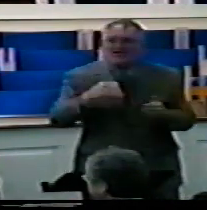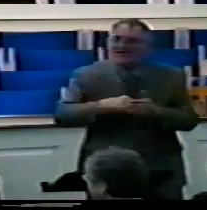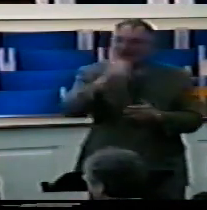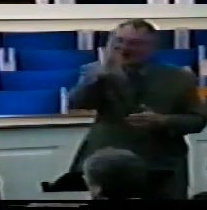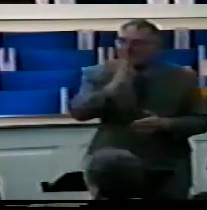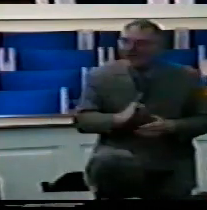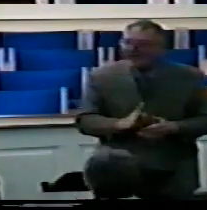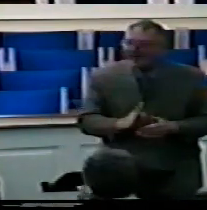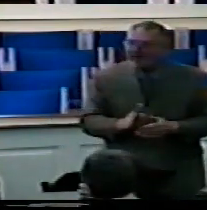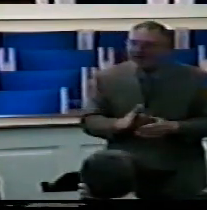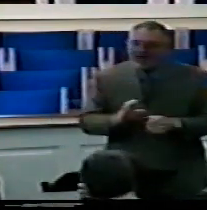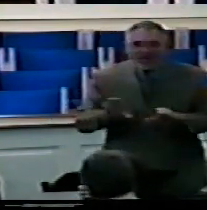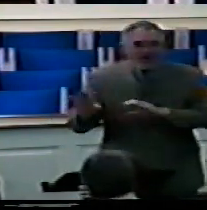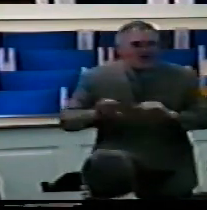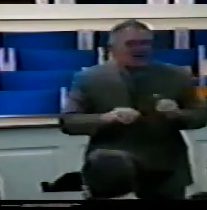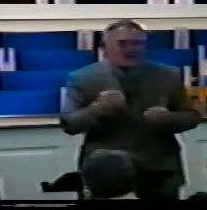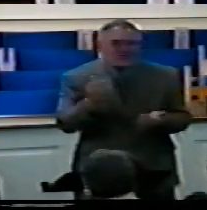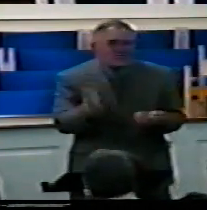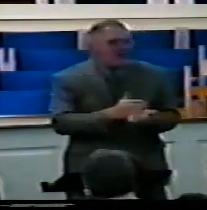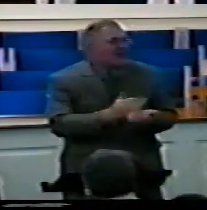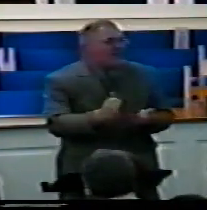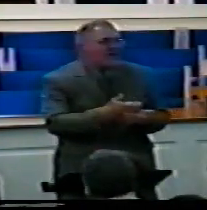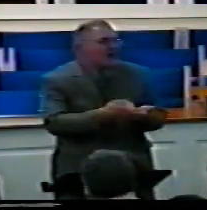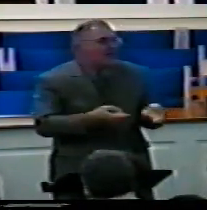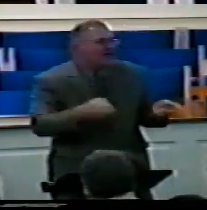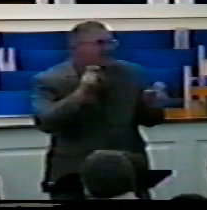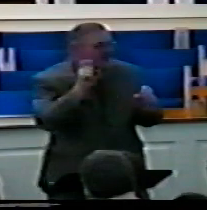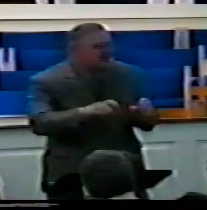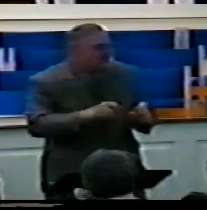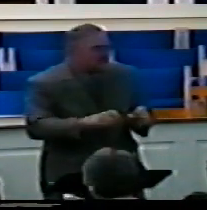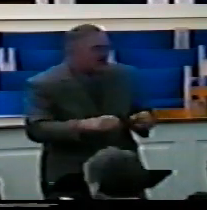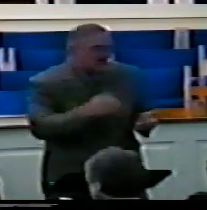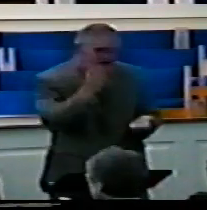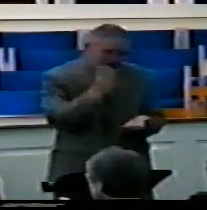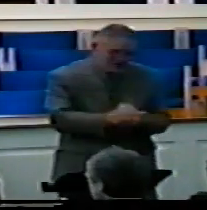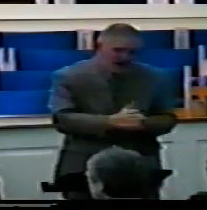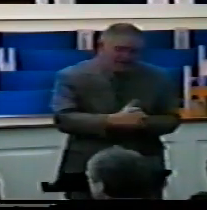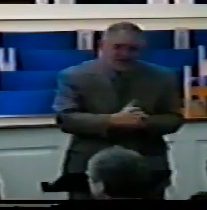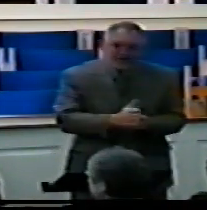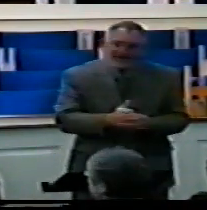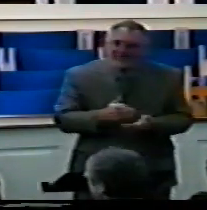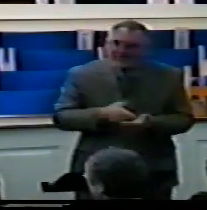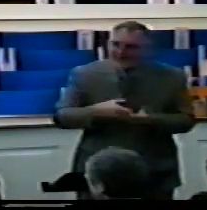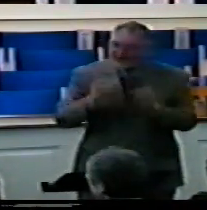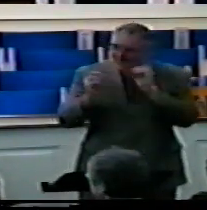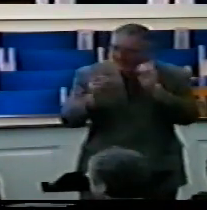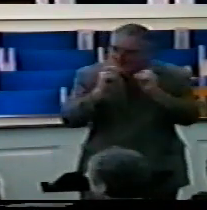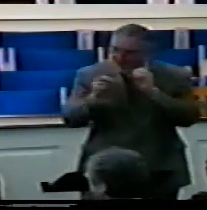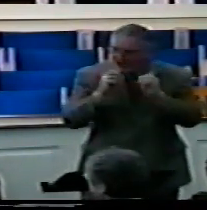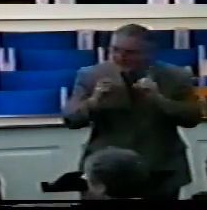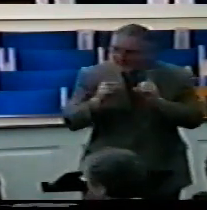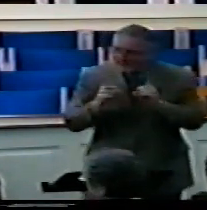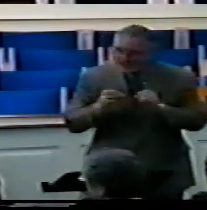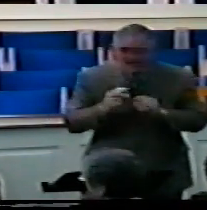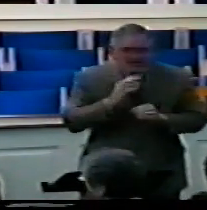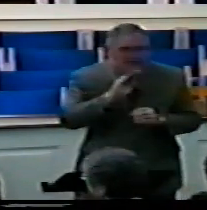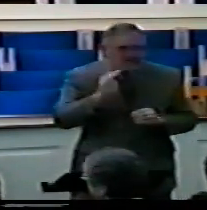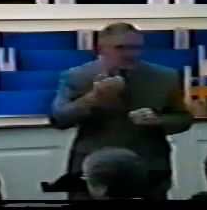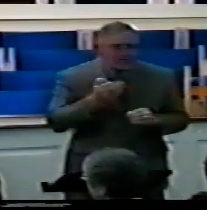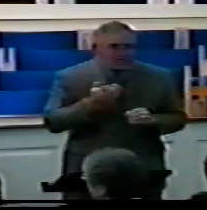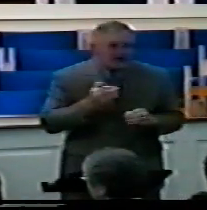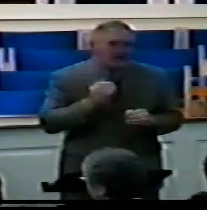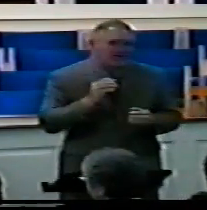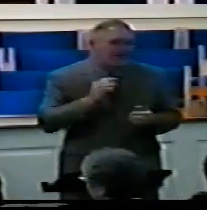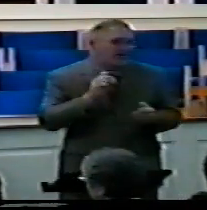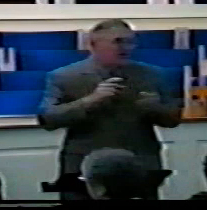necessary to stop me from preaching this heresy. They were mad because the Catholic Church in the area where we was preaching used to run over 500 and now was running